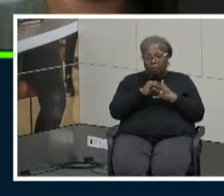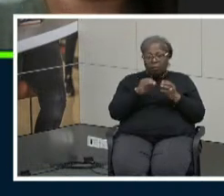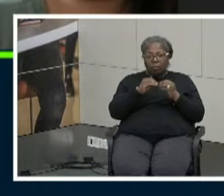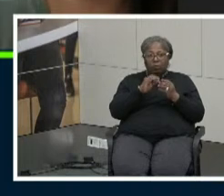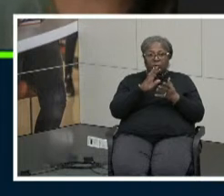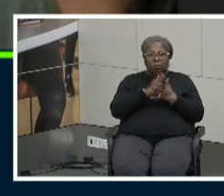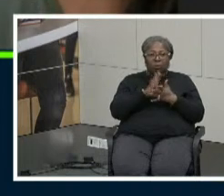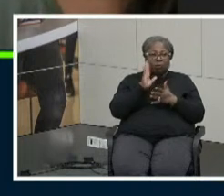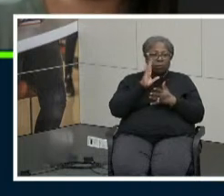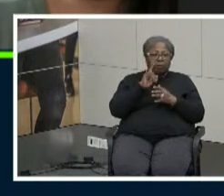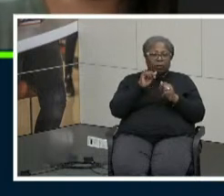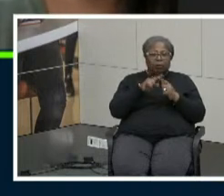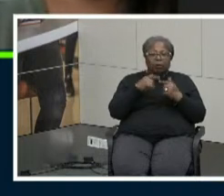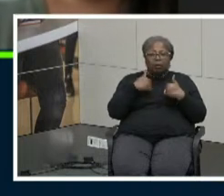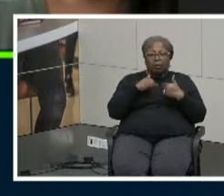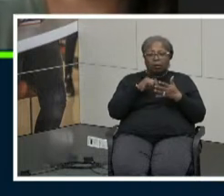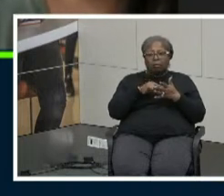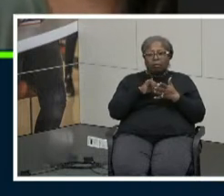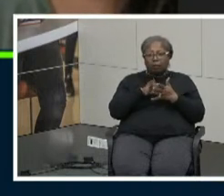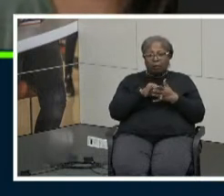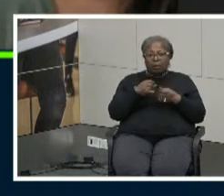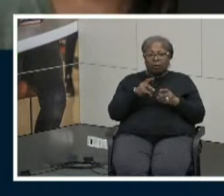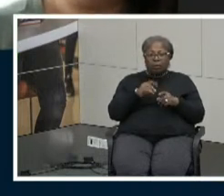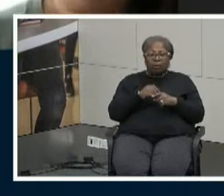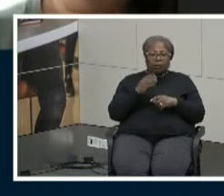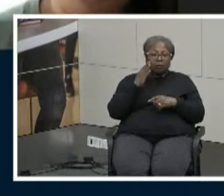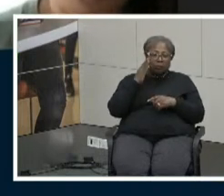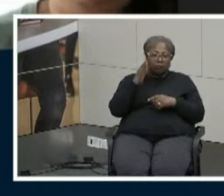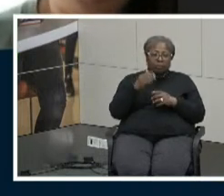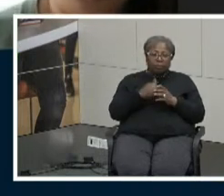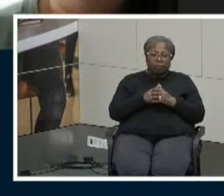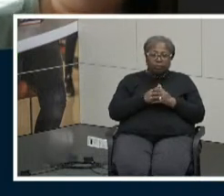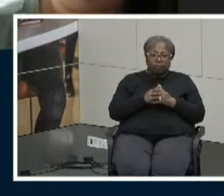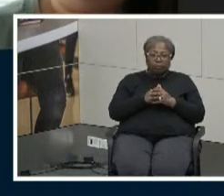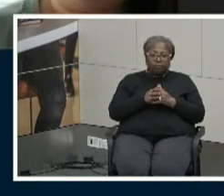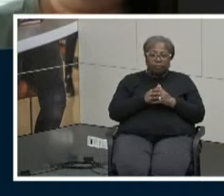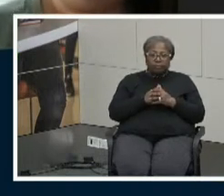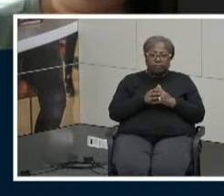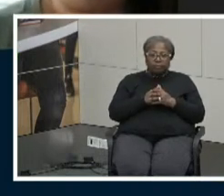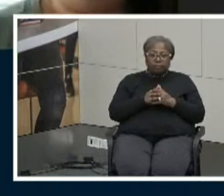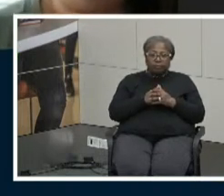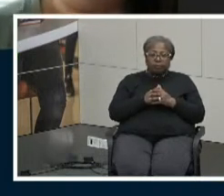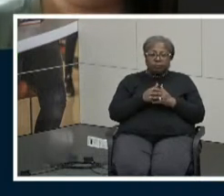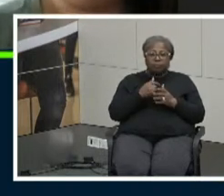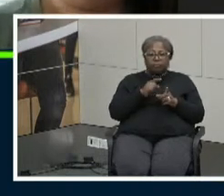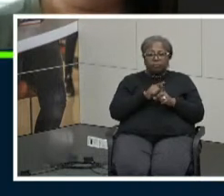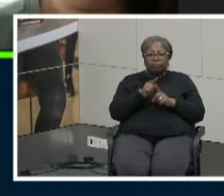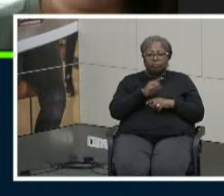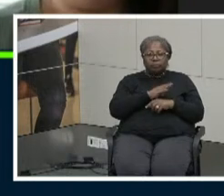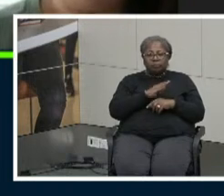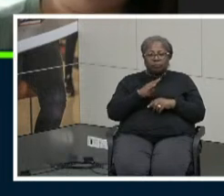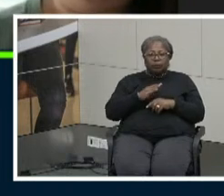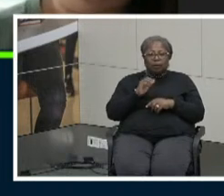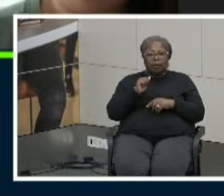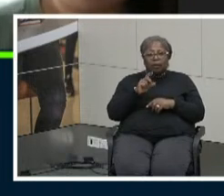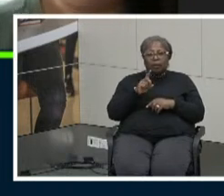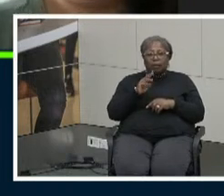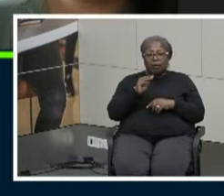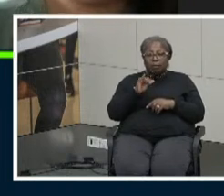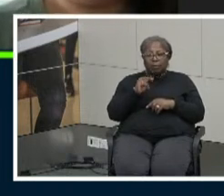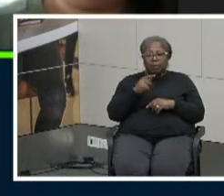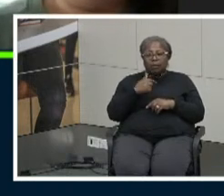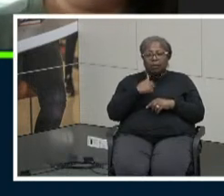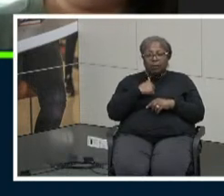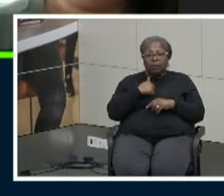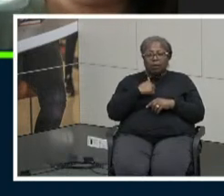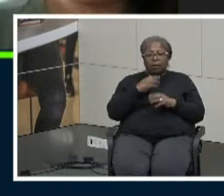schools will be able to have this opportunity in the future um as a board and administrator I